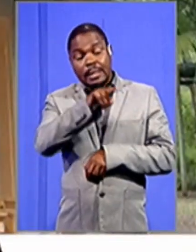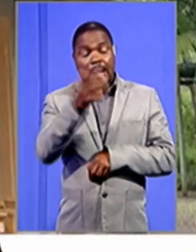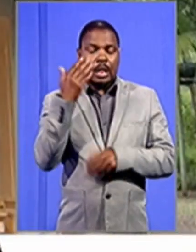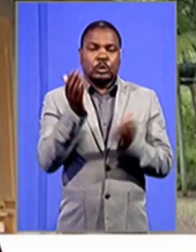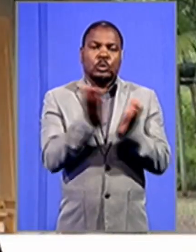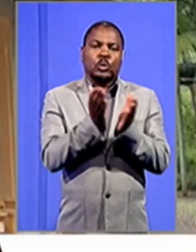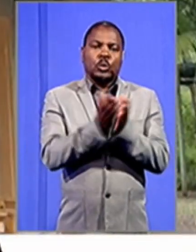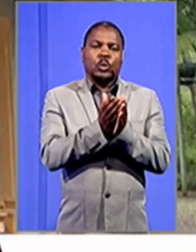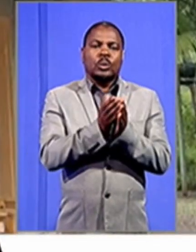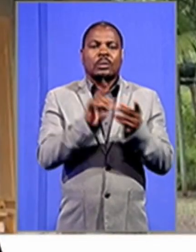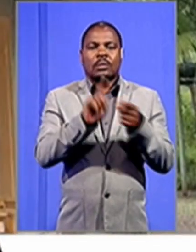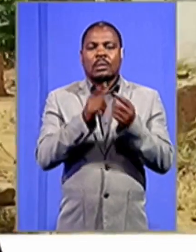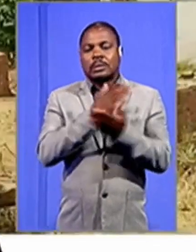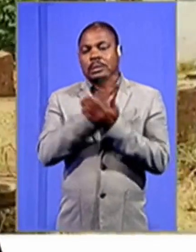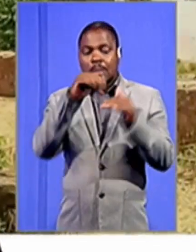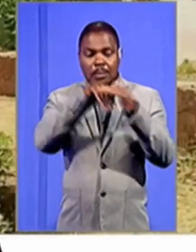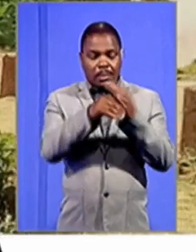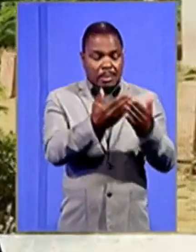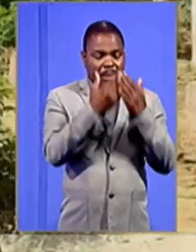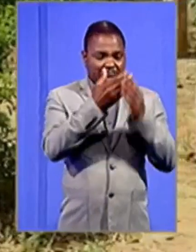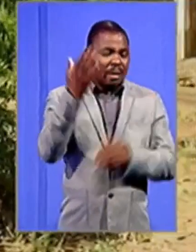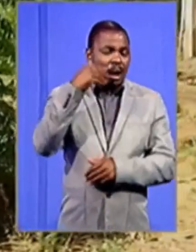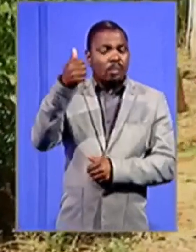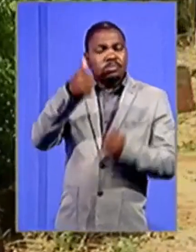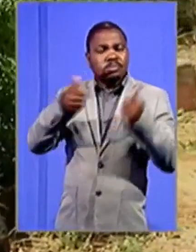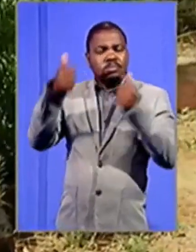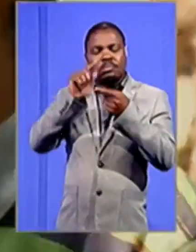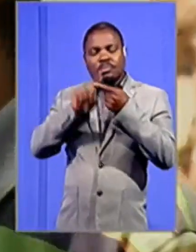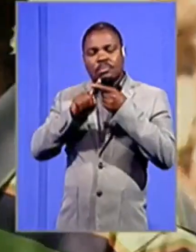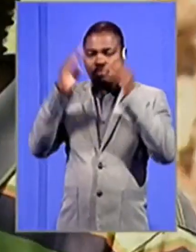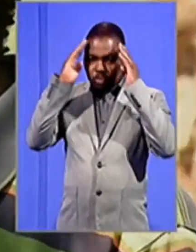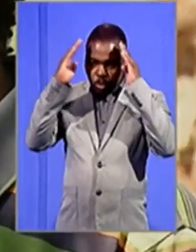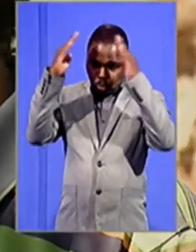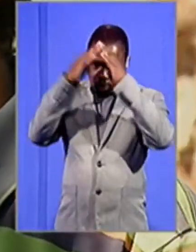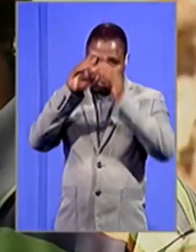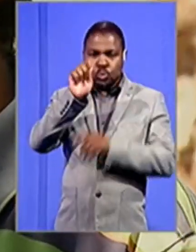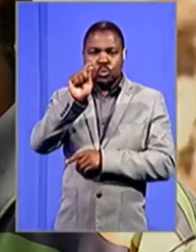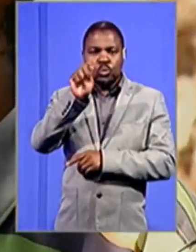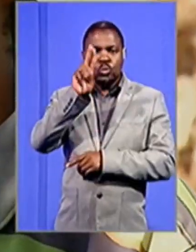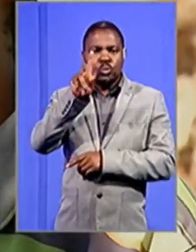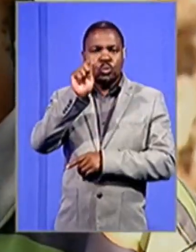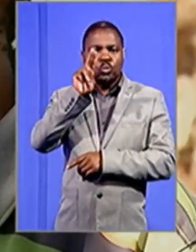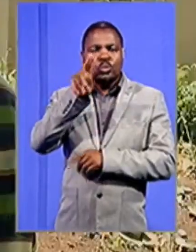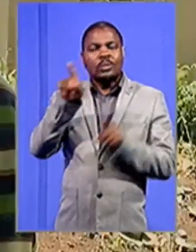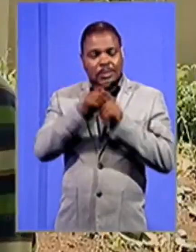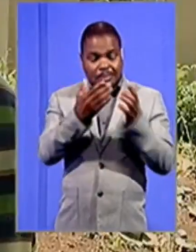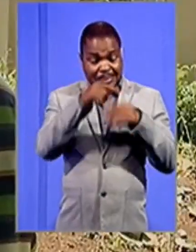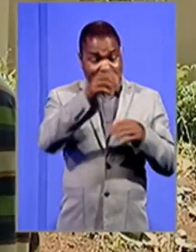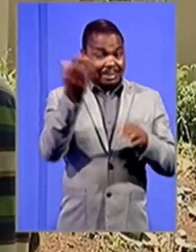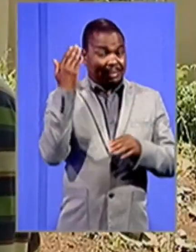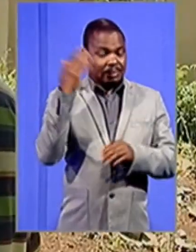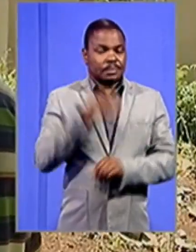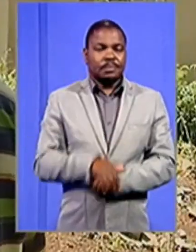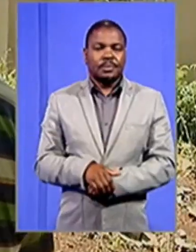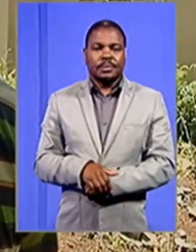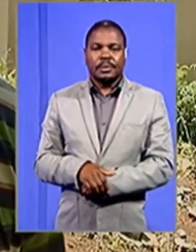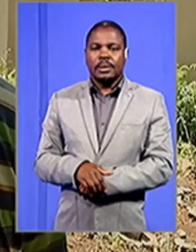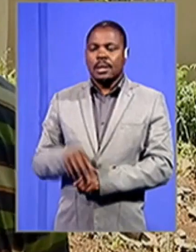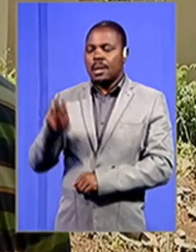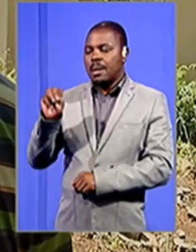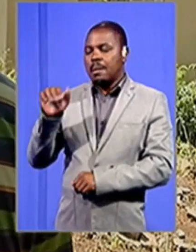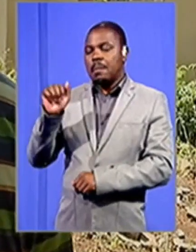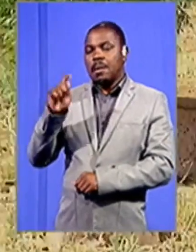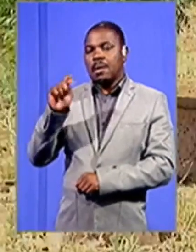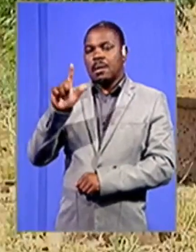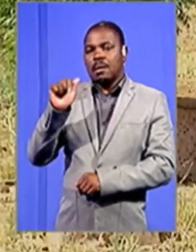go rutilweng gareng ga bao ba neng ba itlhomile kwa pele mo Archbishop wa maloba Desmond Tutu. Joshua Matlala a